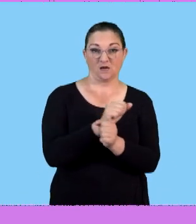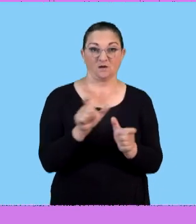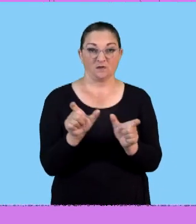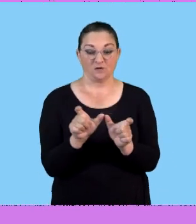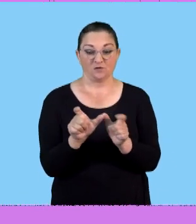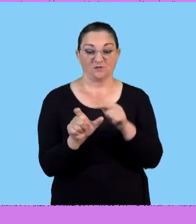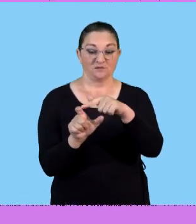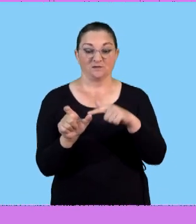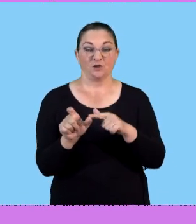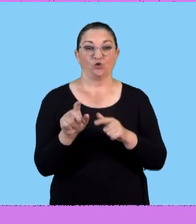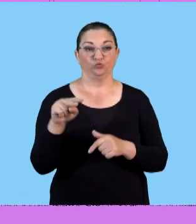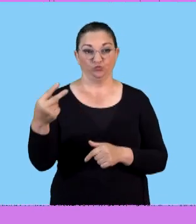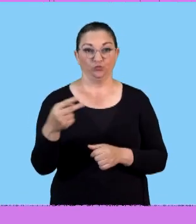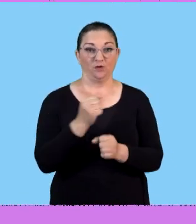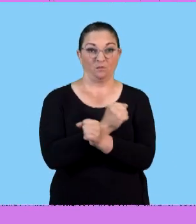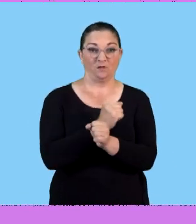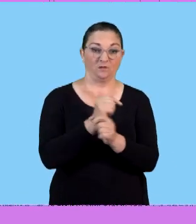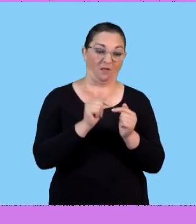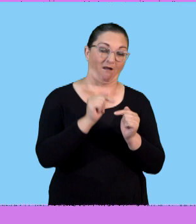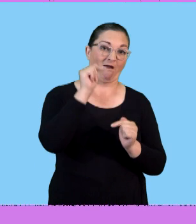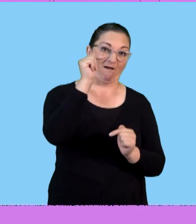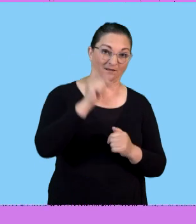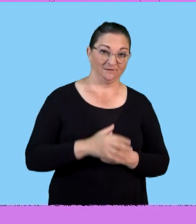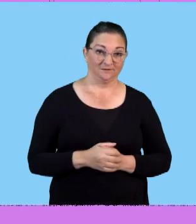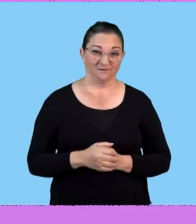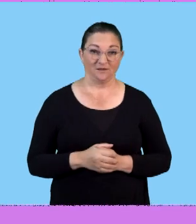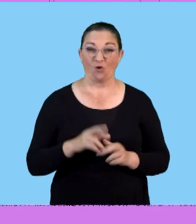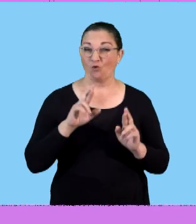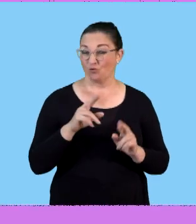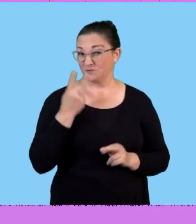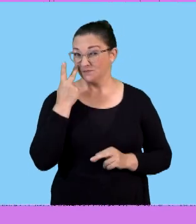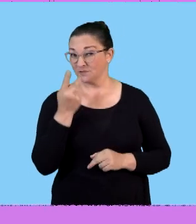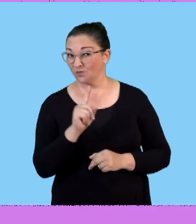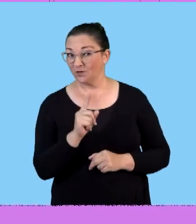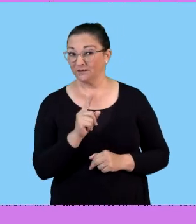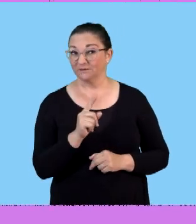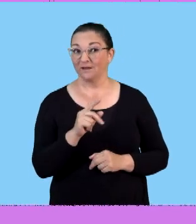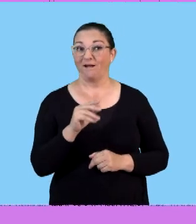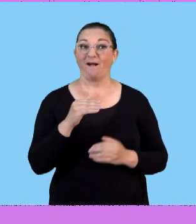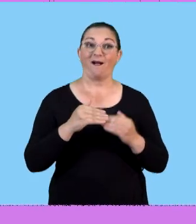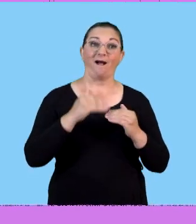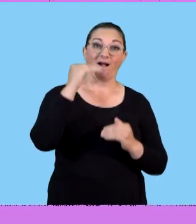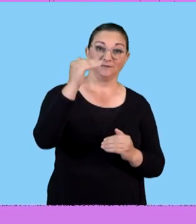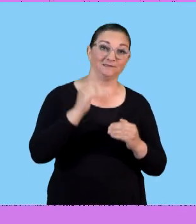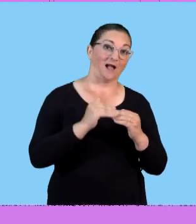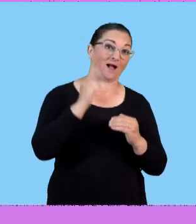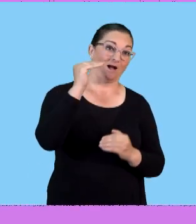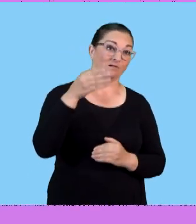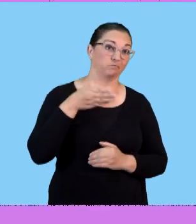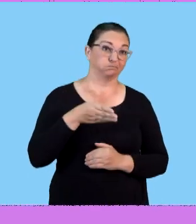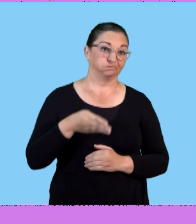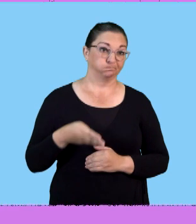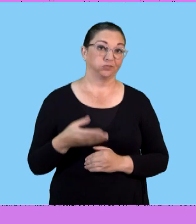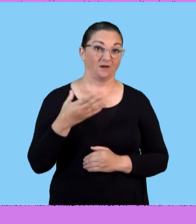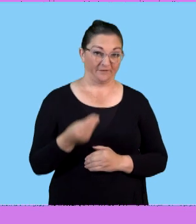pi multiplied by our radius squared multiplied by height. Okay, and guys, I hope you note here, right? Can we see each